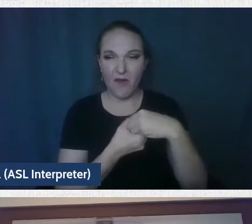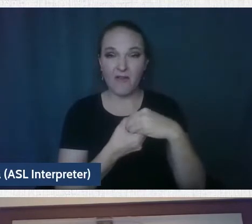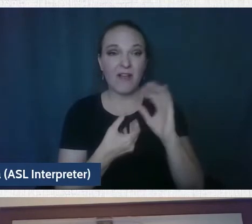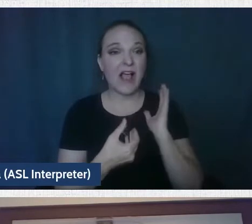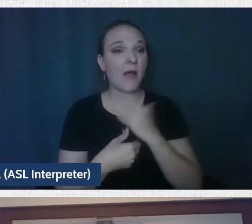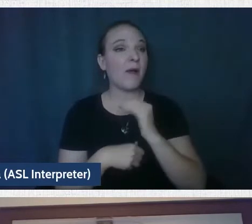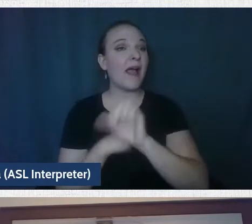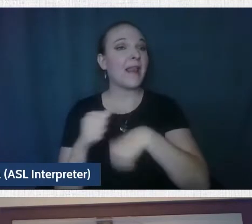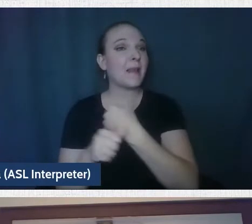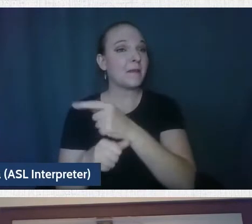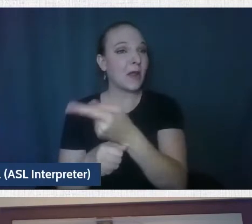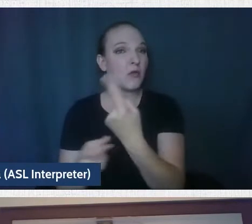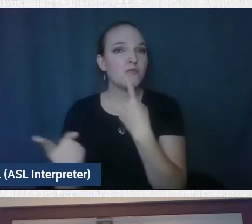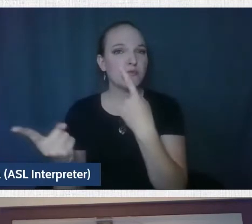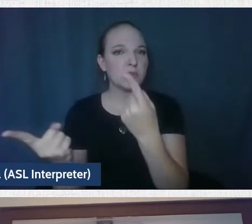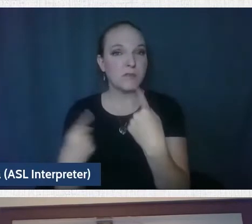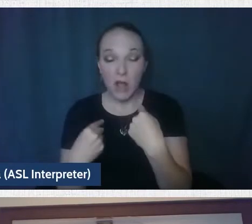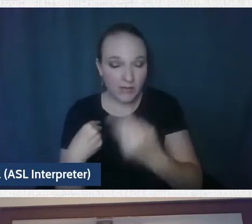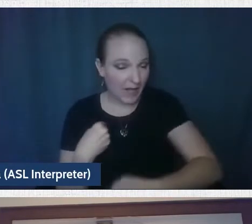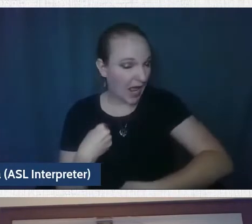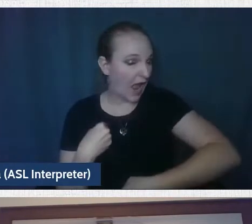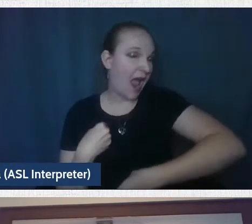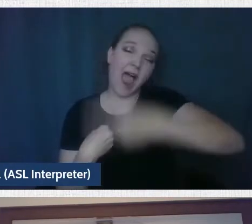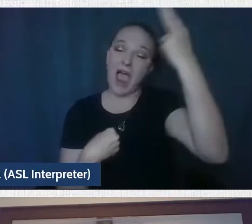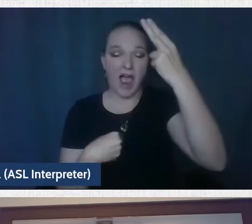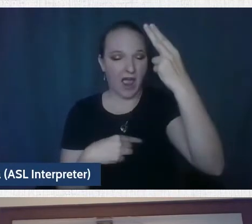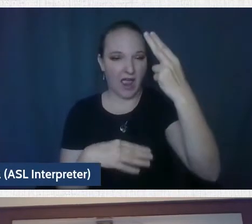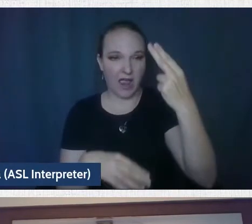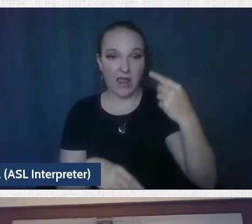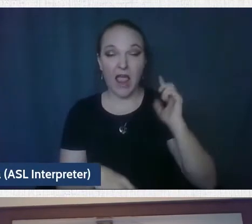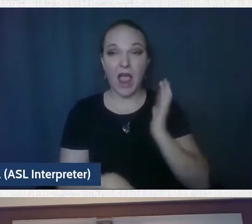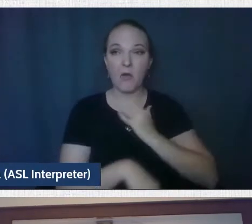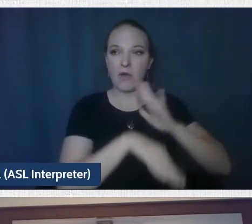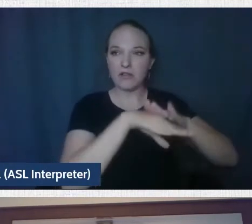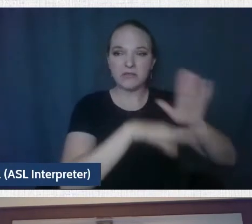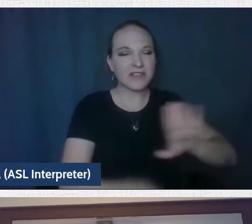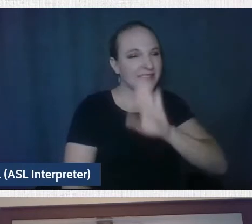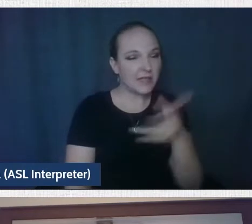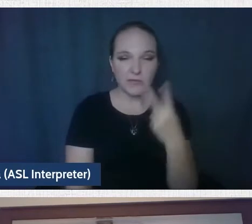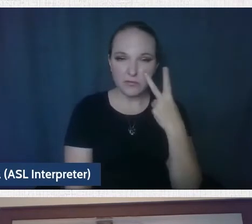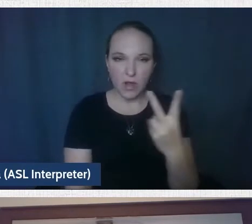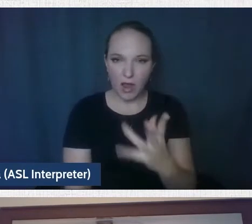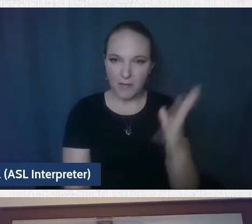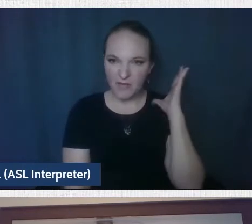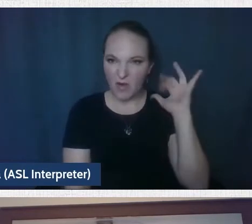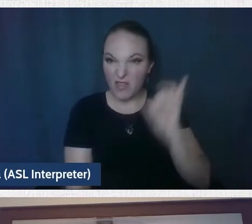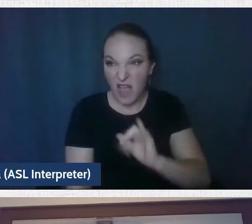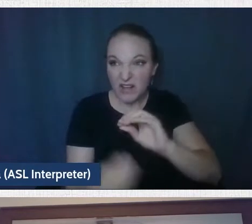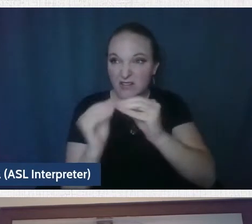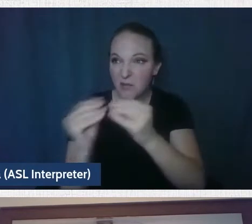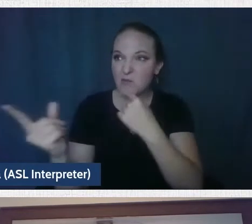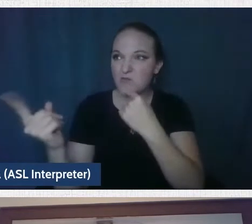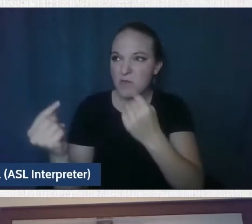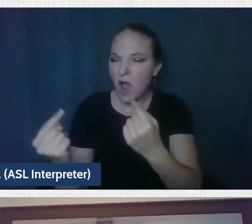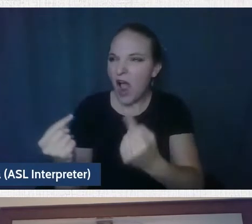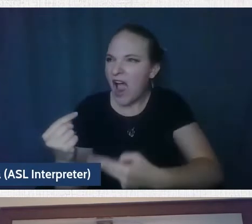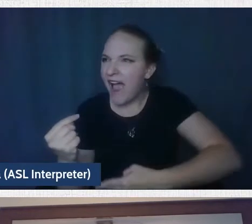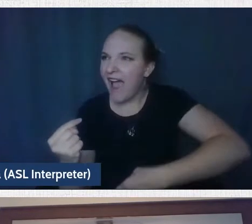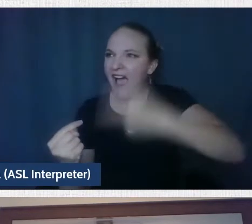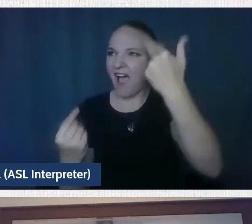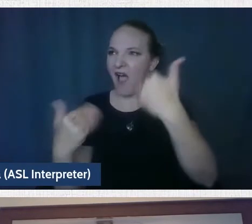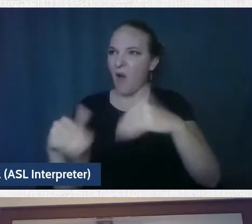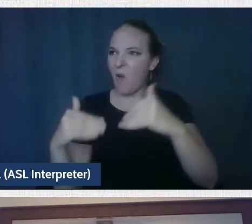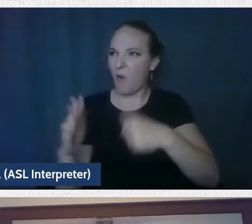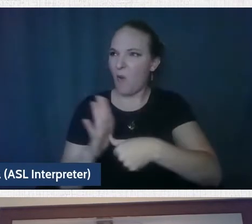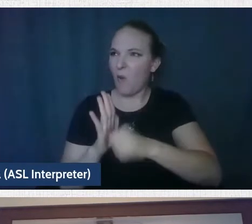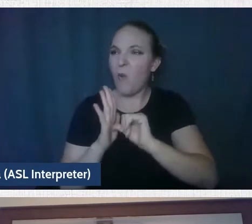for example, was higher than anything our consultant had ever seen in terms of alumni responding to these things. And the guidance and the feedback